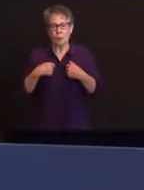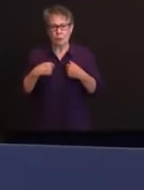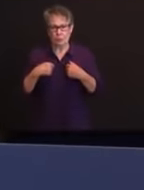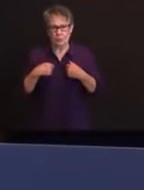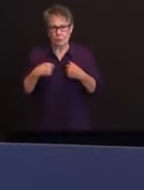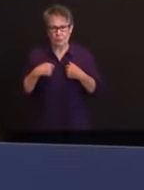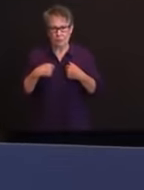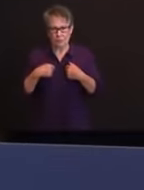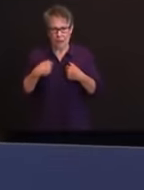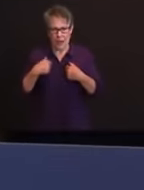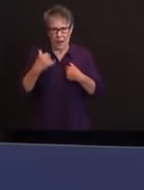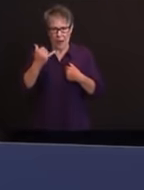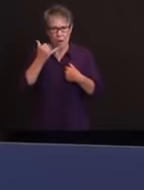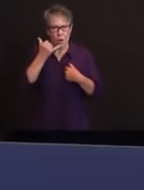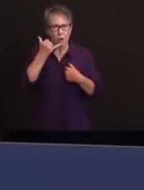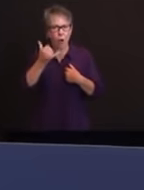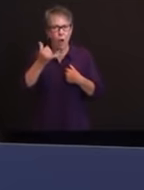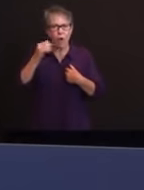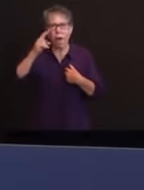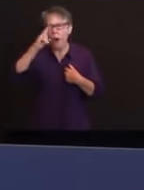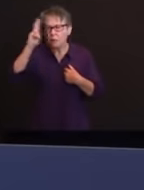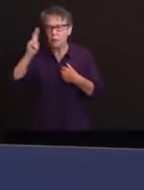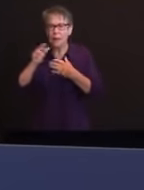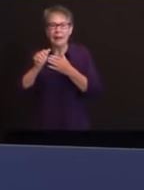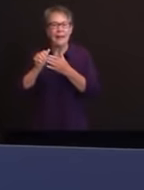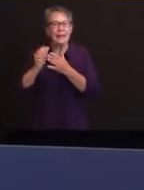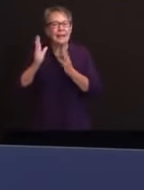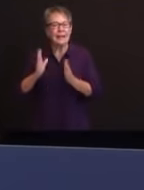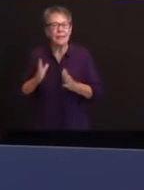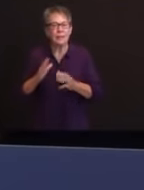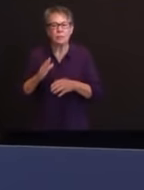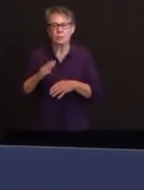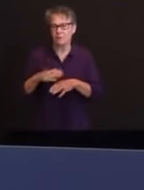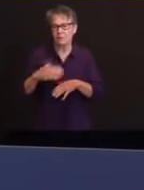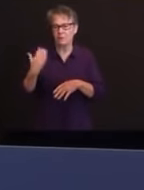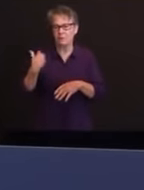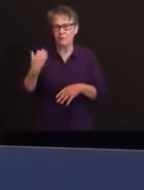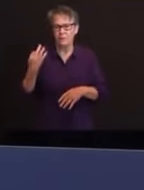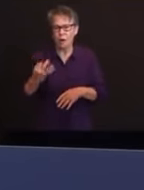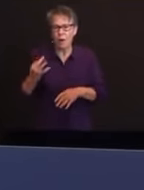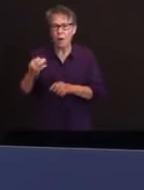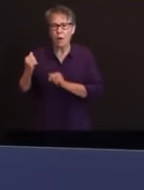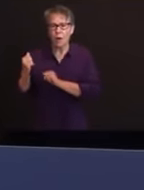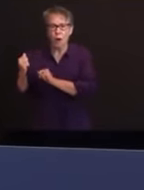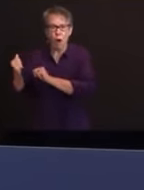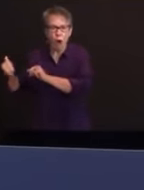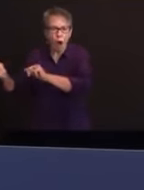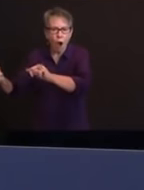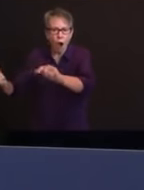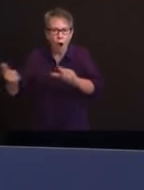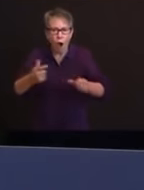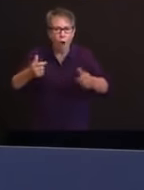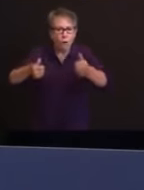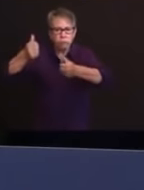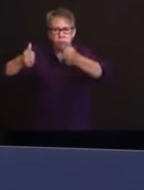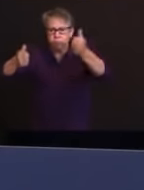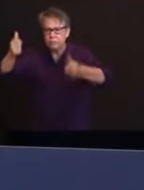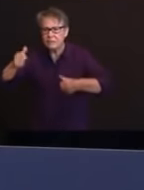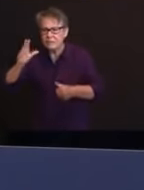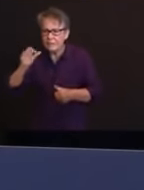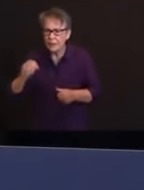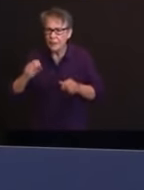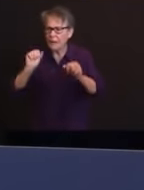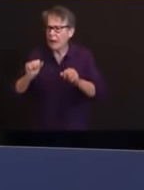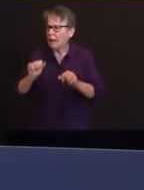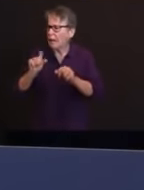had one on Friday, where all the hospital leaders join in, and they have the ability to ask questions. We talk about